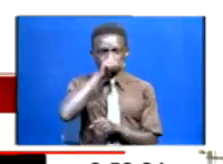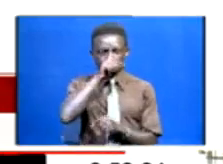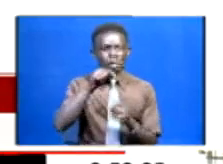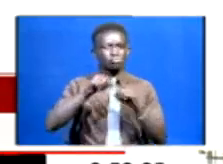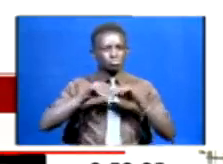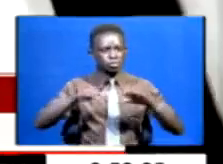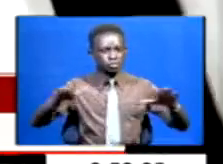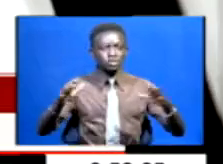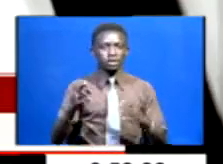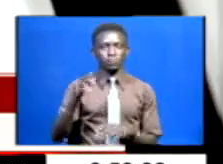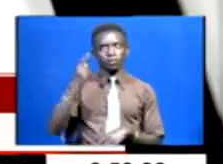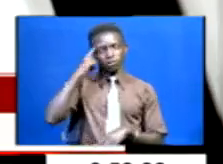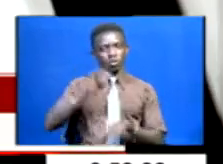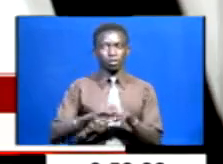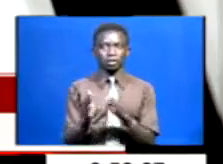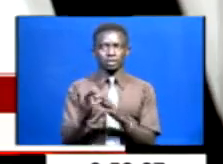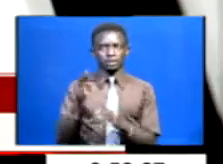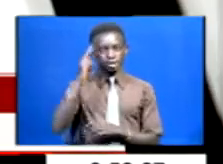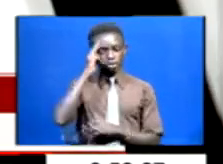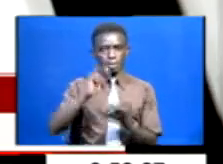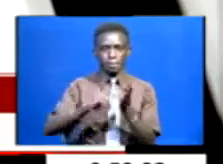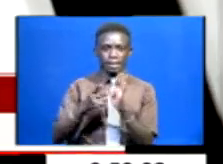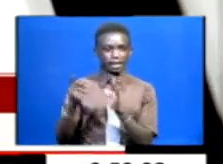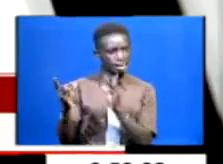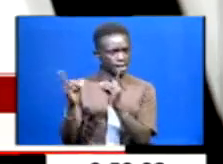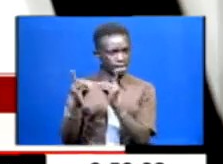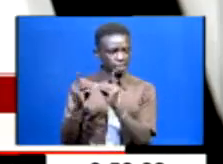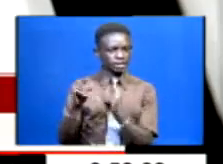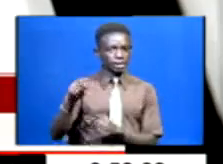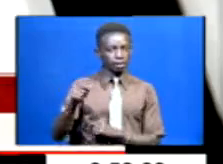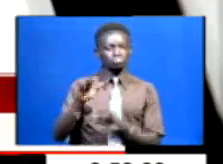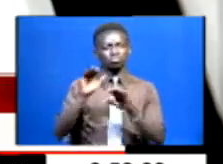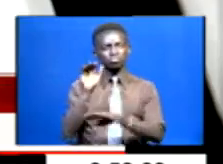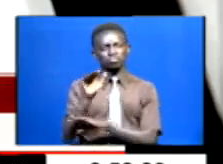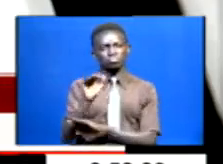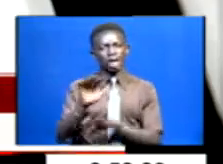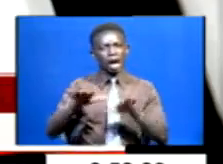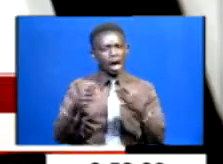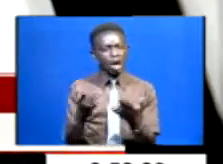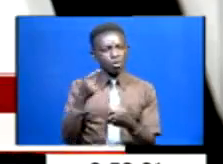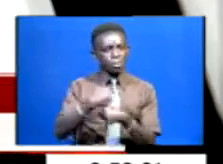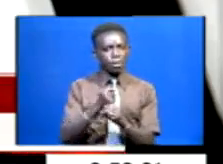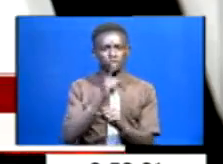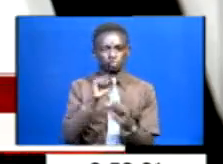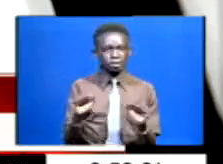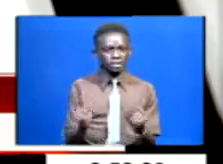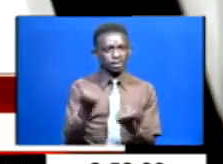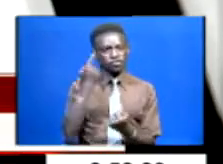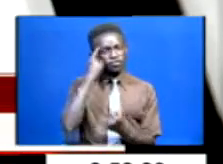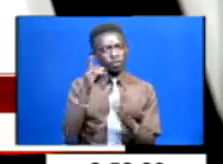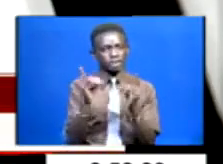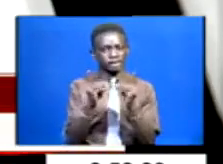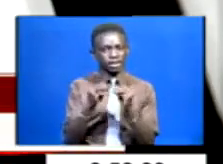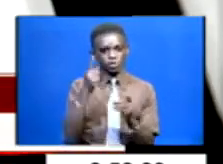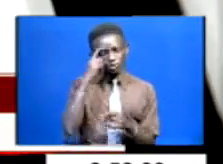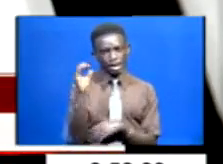Exactly. Now, there we say data is king. How safe? How do you ensure safety of data of these clients and also the